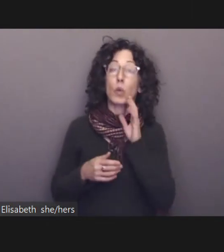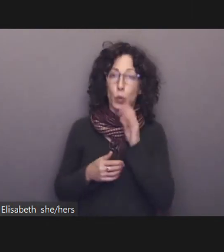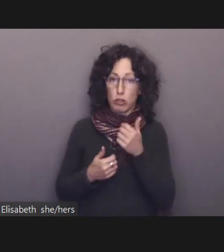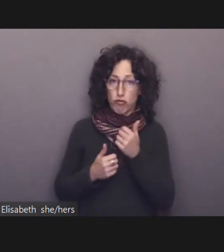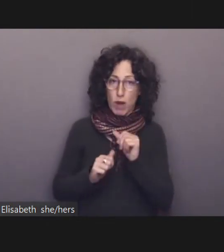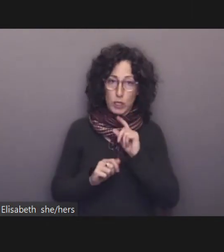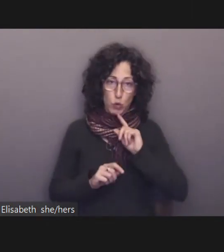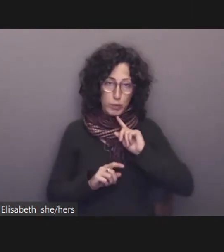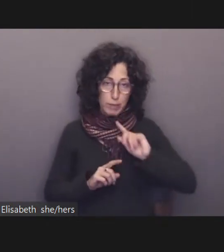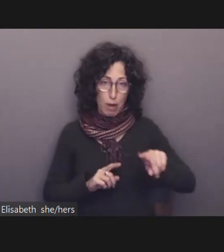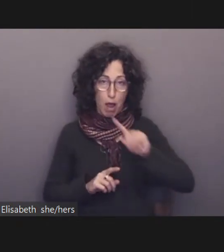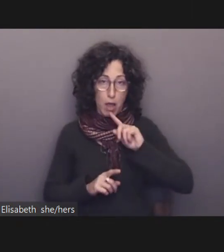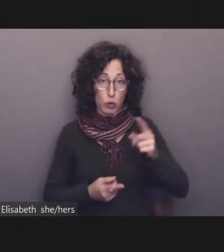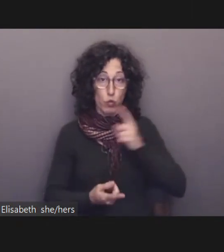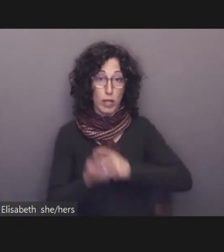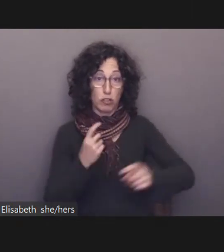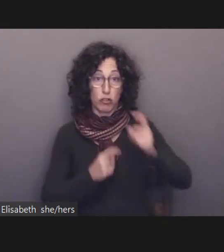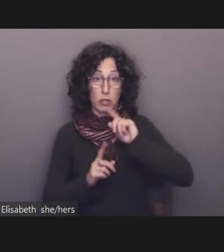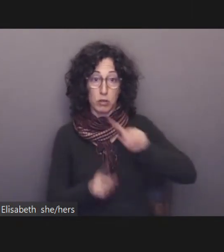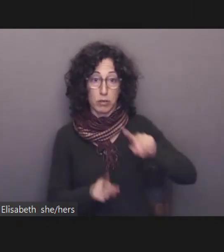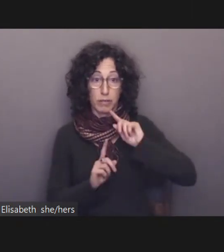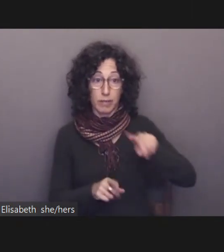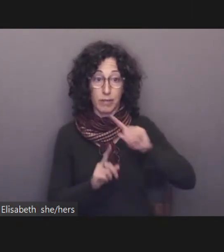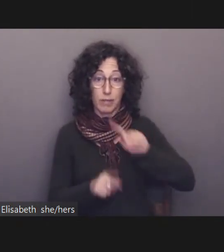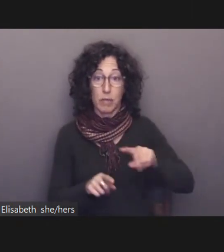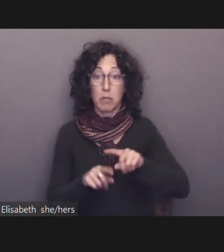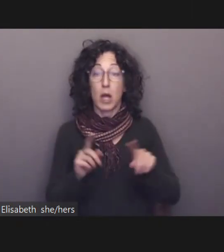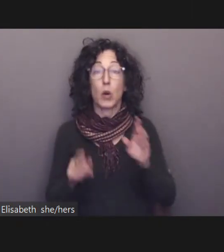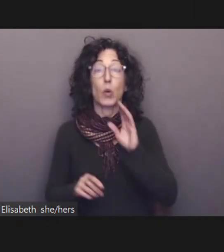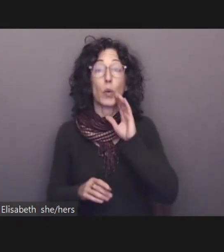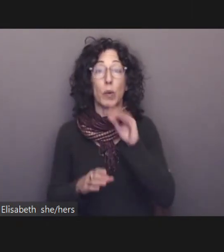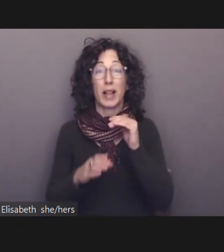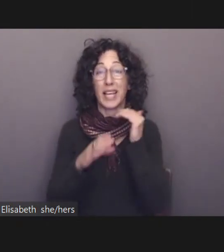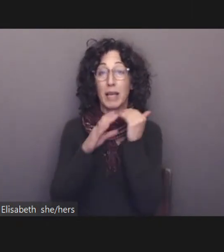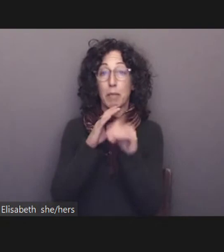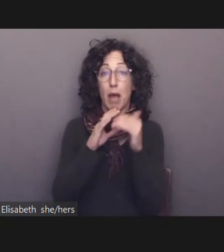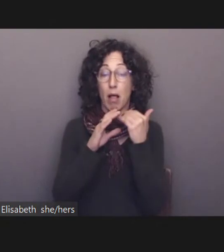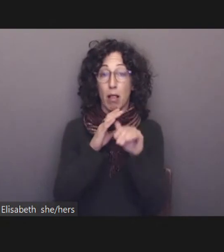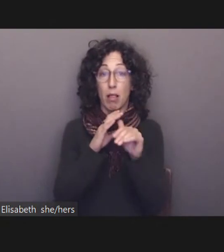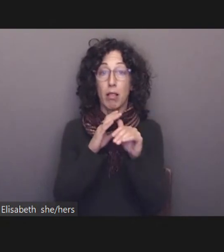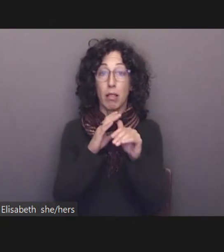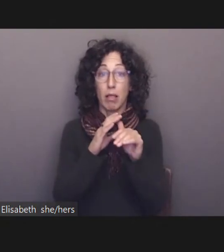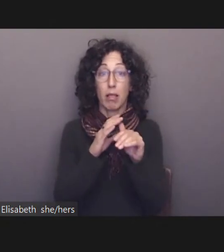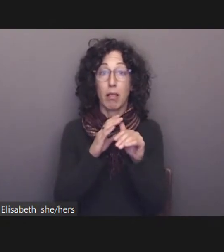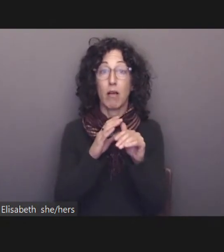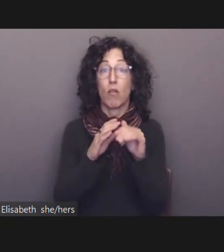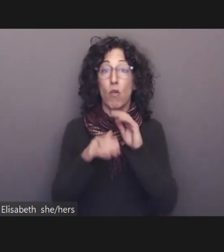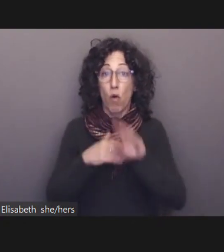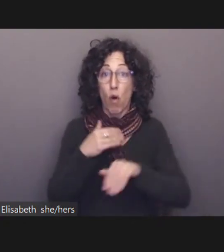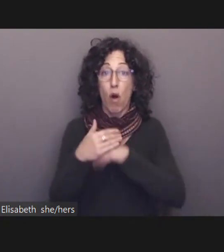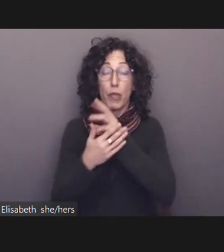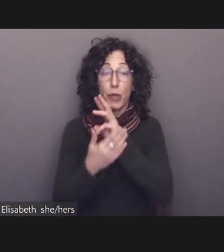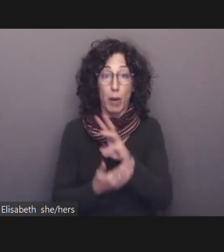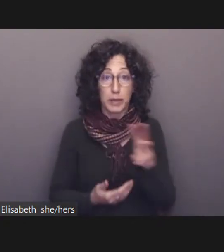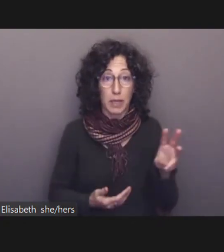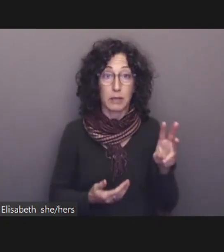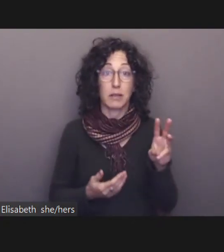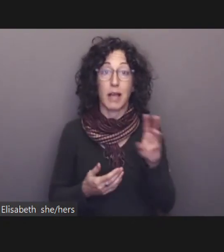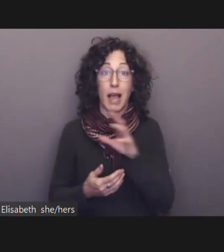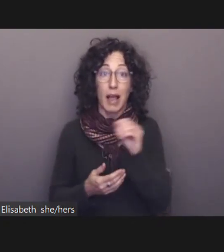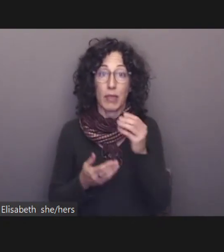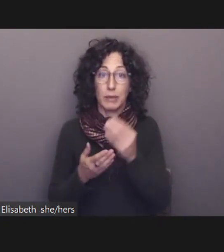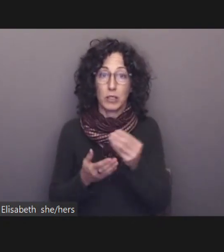many questions as possible, but we will email out the materials and websites to all that